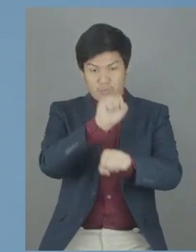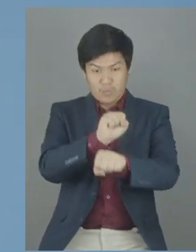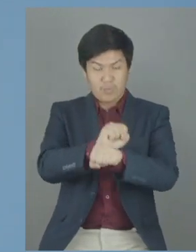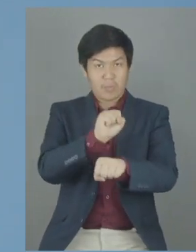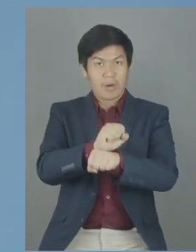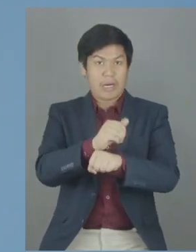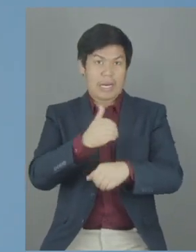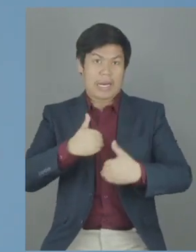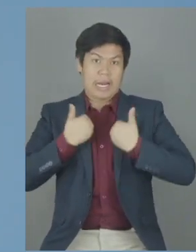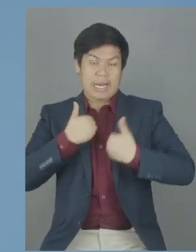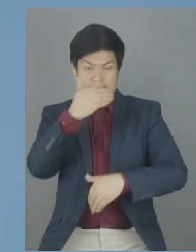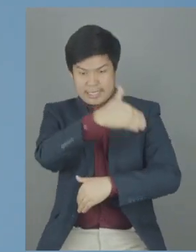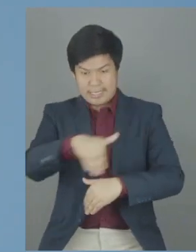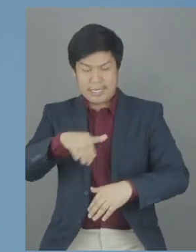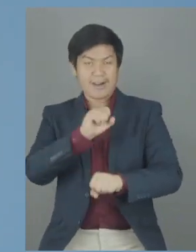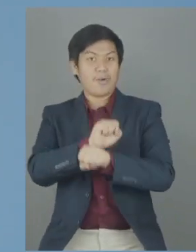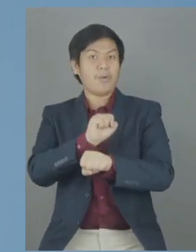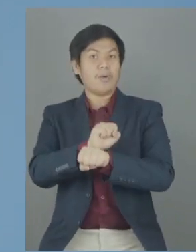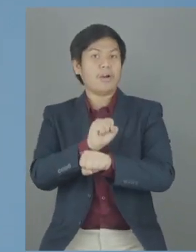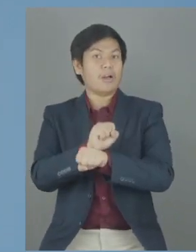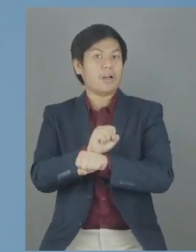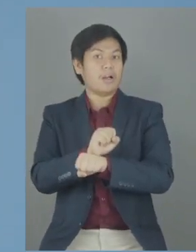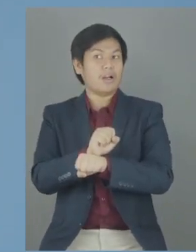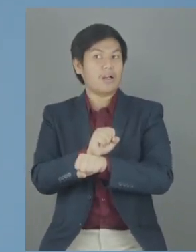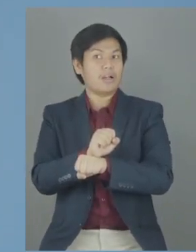now, and